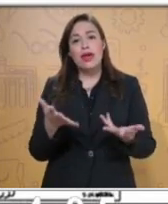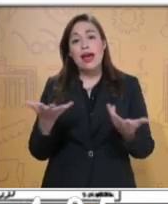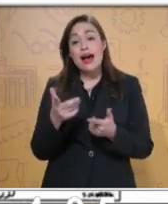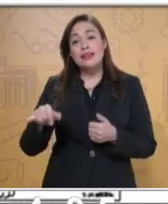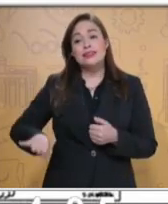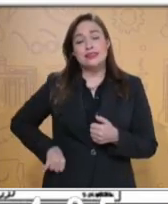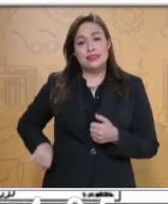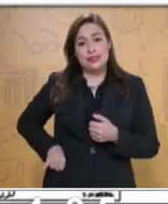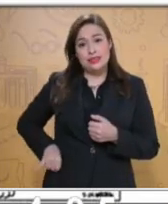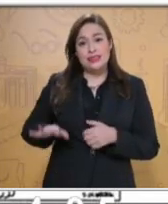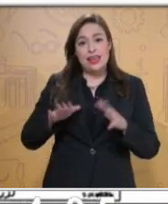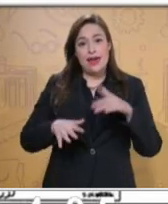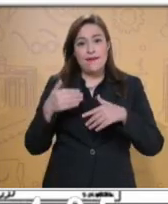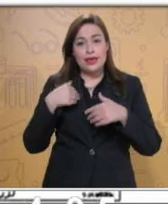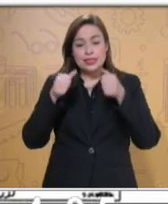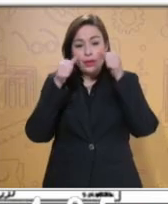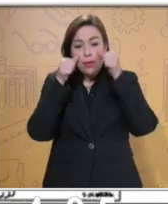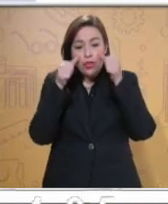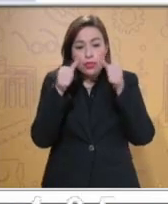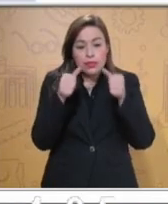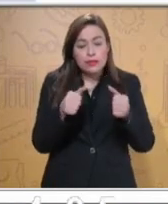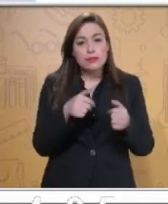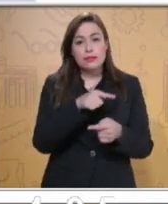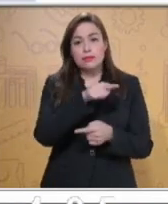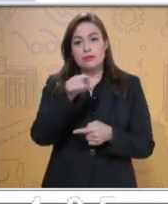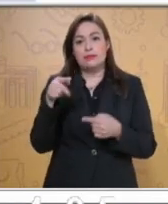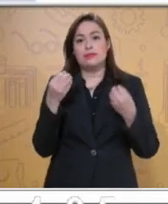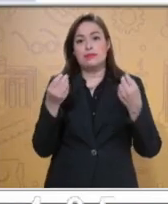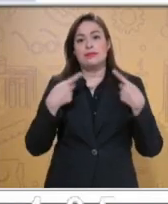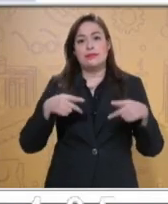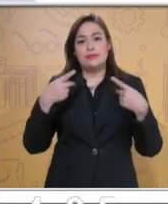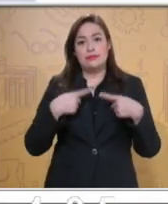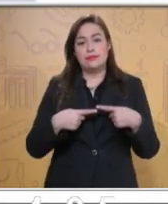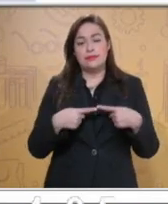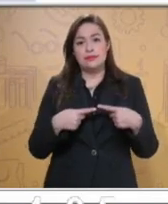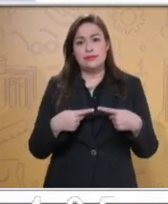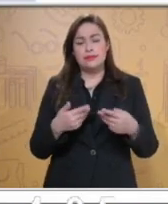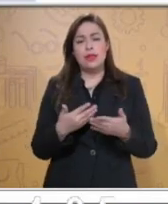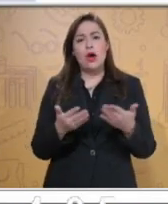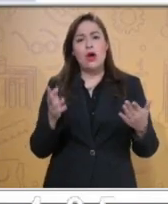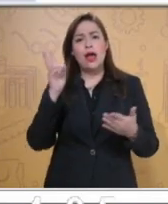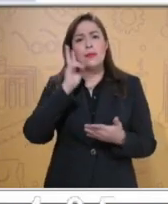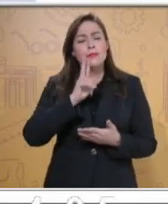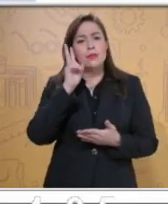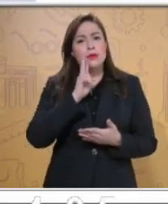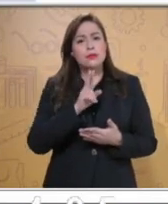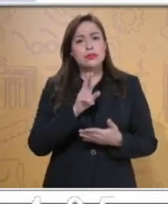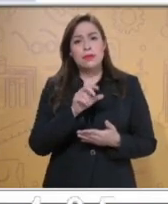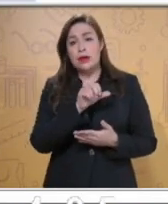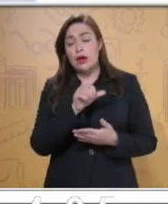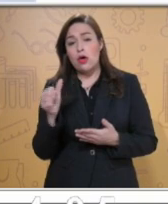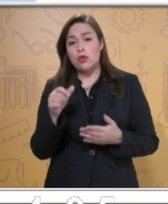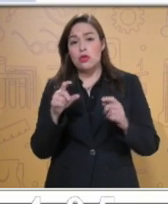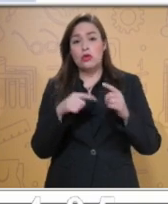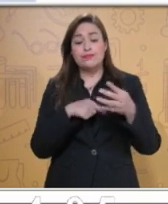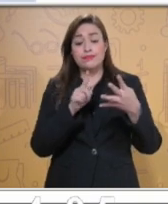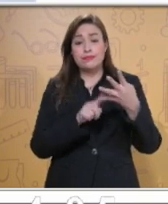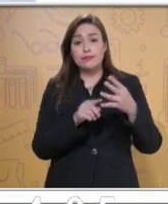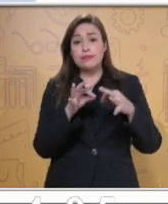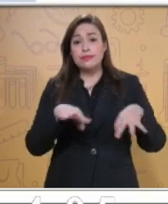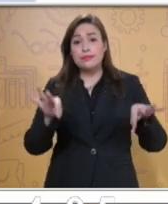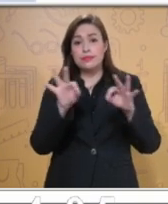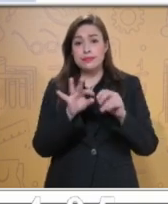part for some people. Now, let's talk about the onomatopoeias or sound